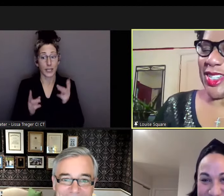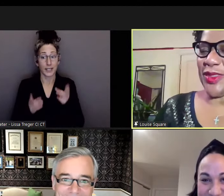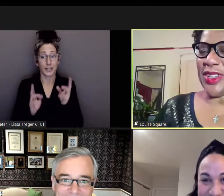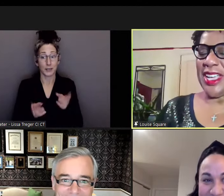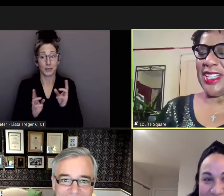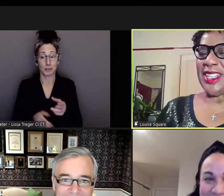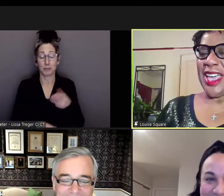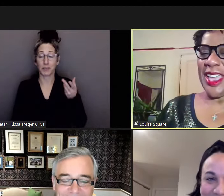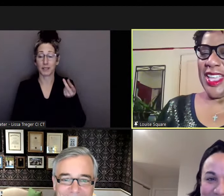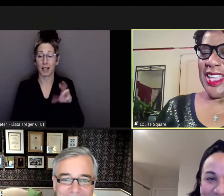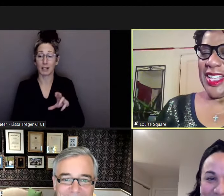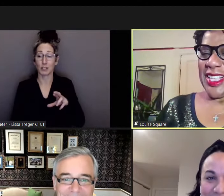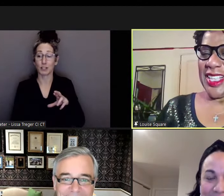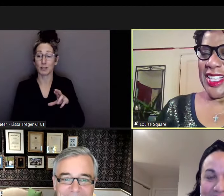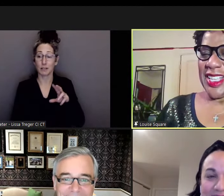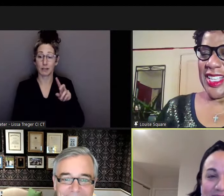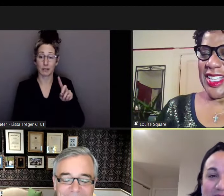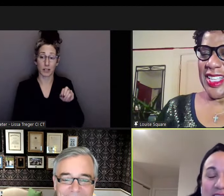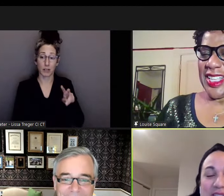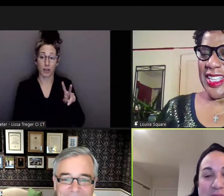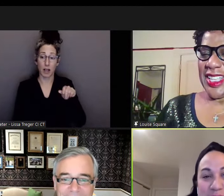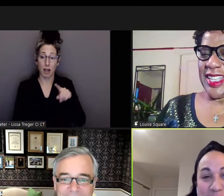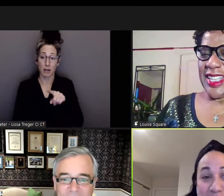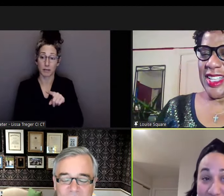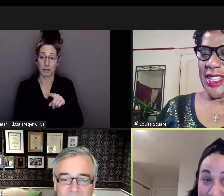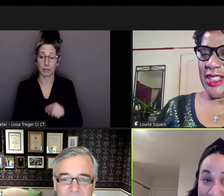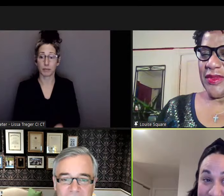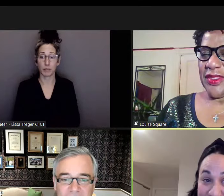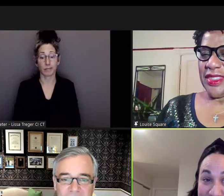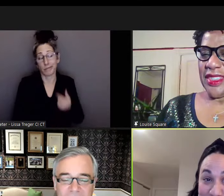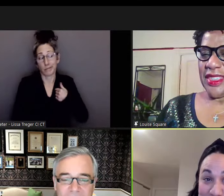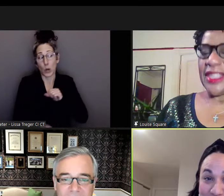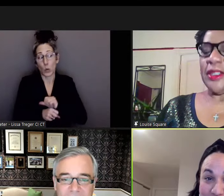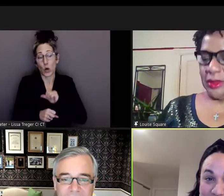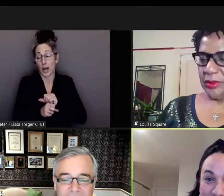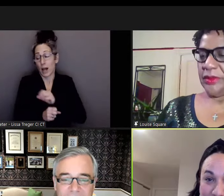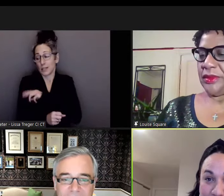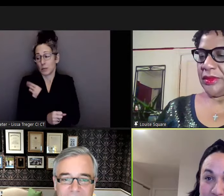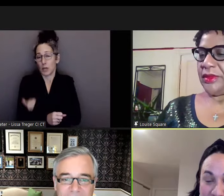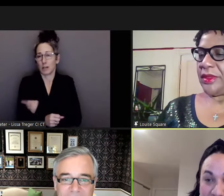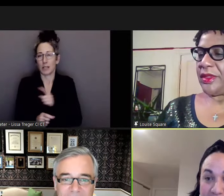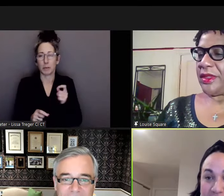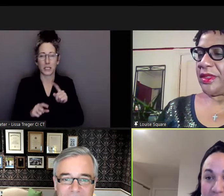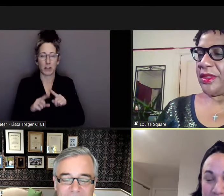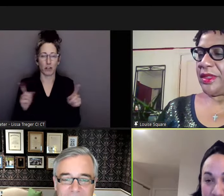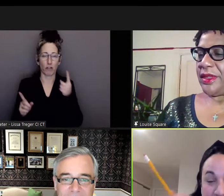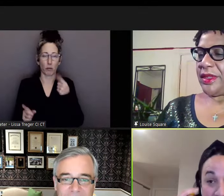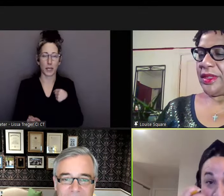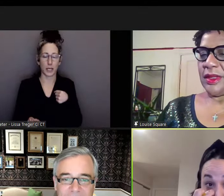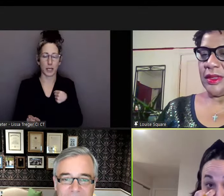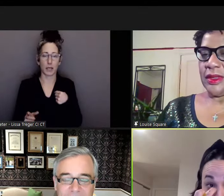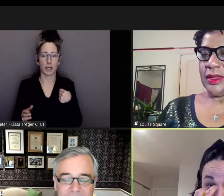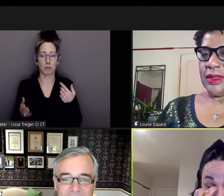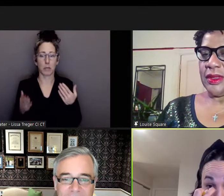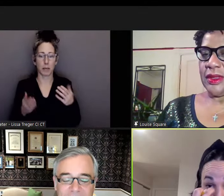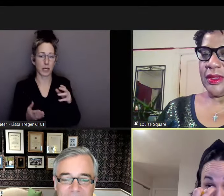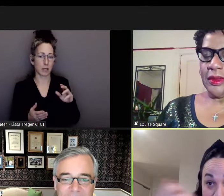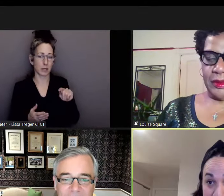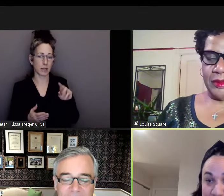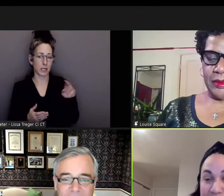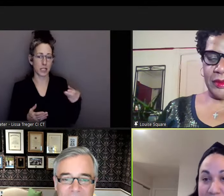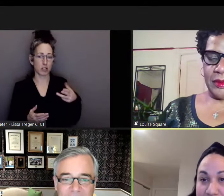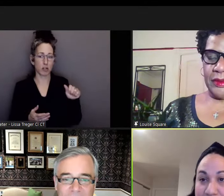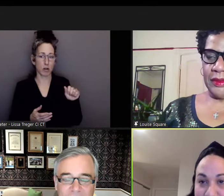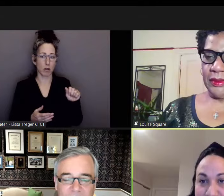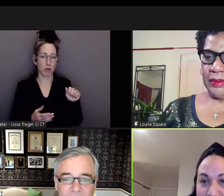Dr. Davila, did you want to answer that? I work in the hospital setting, so it's a little bit different for me. I think maybe Takesha could answer this. She works